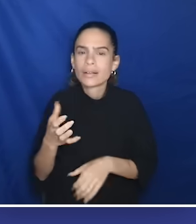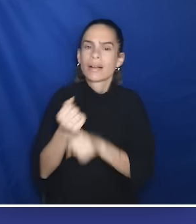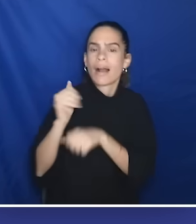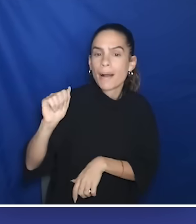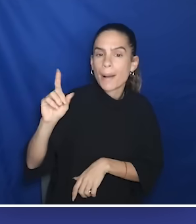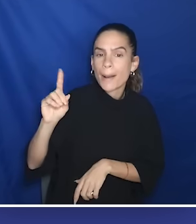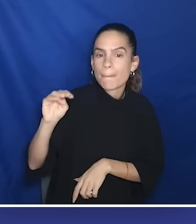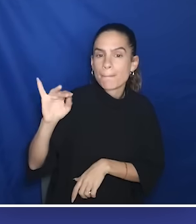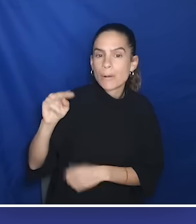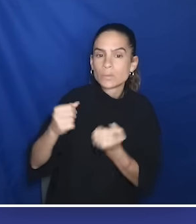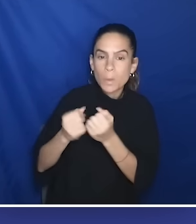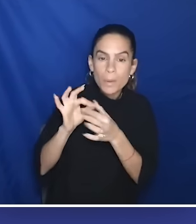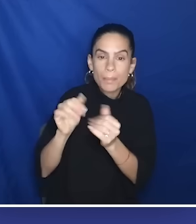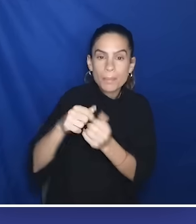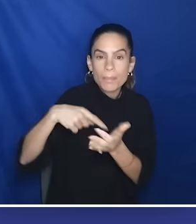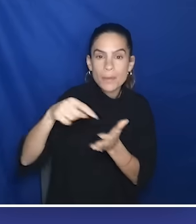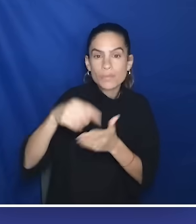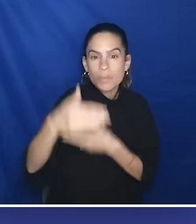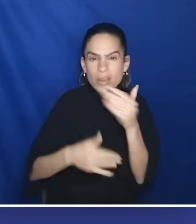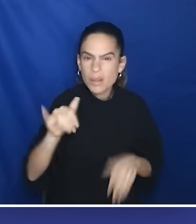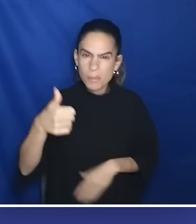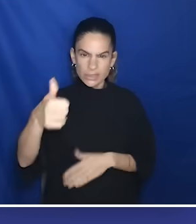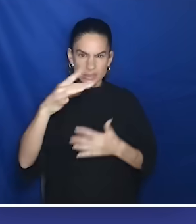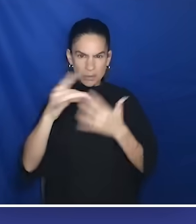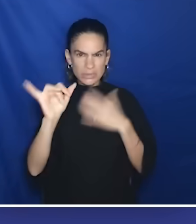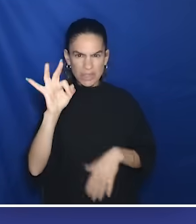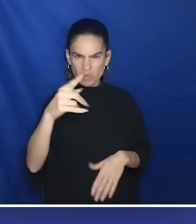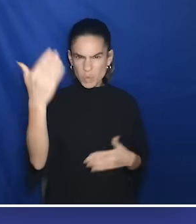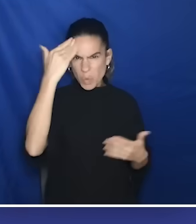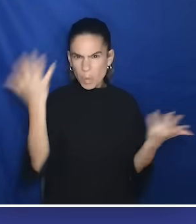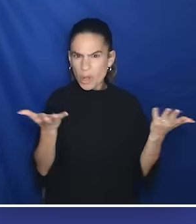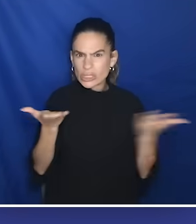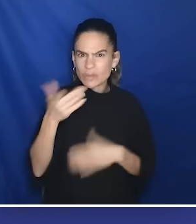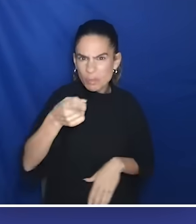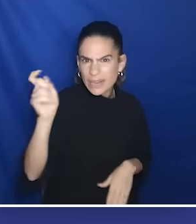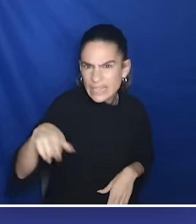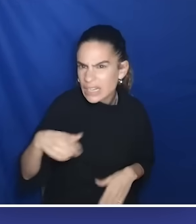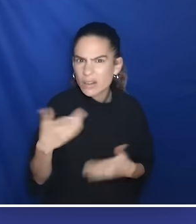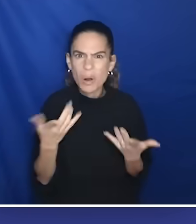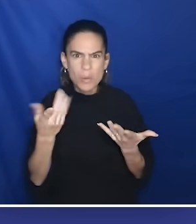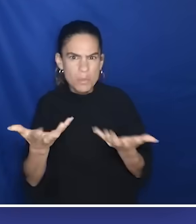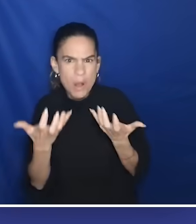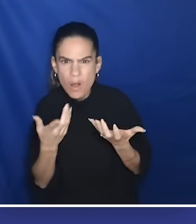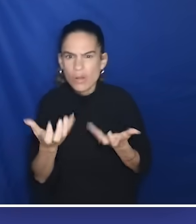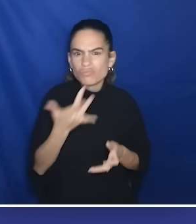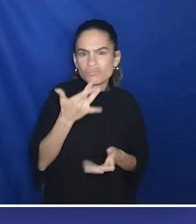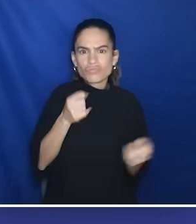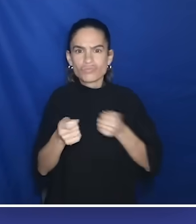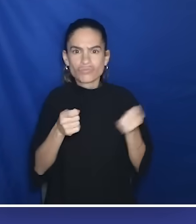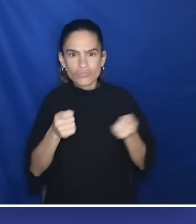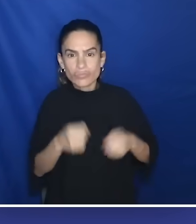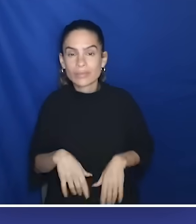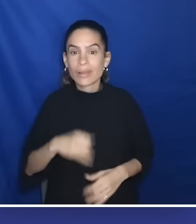for payment processing provided. This can be a good option if you know what services you need and want control over the